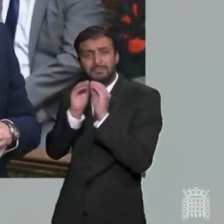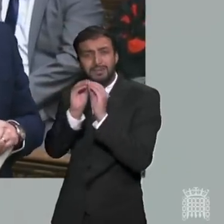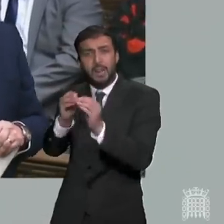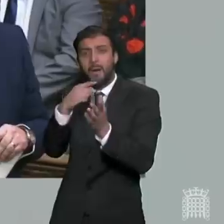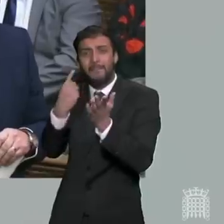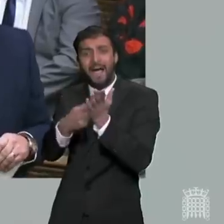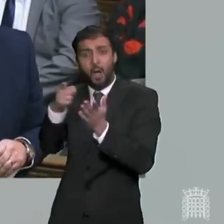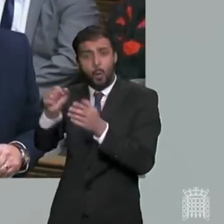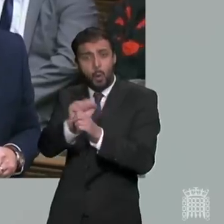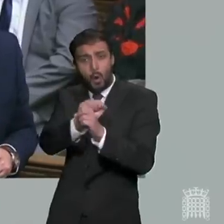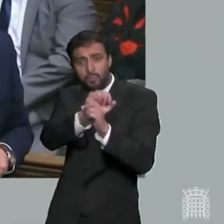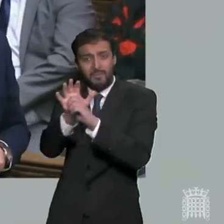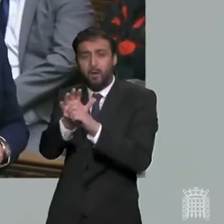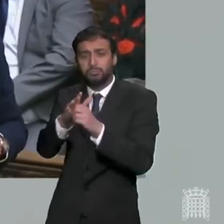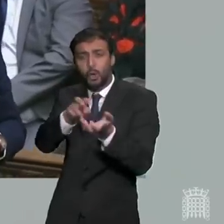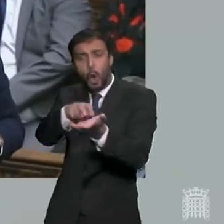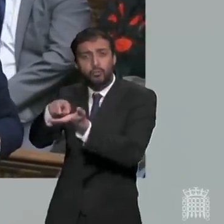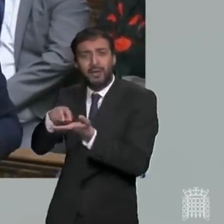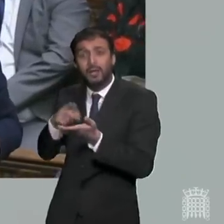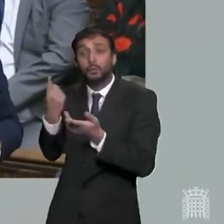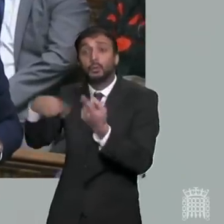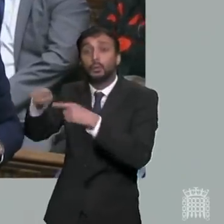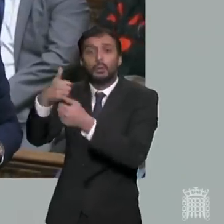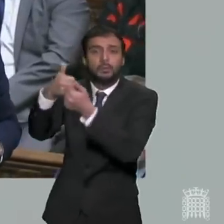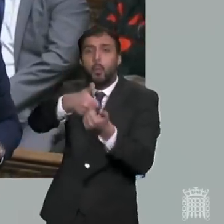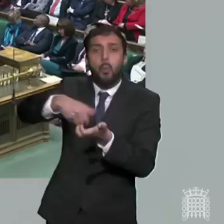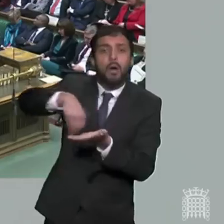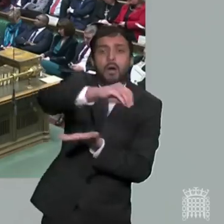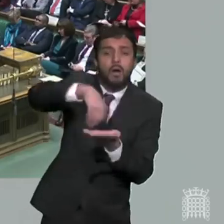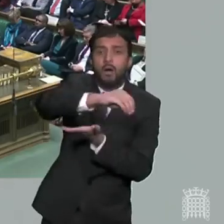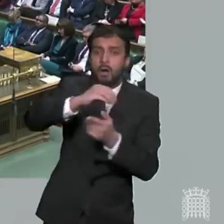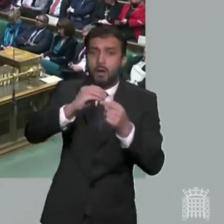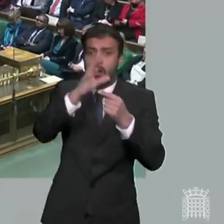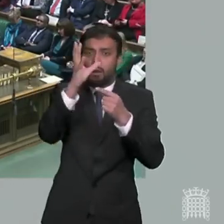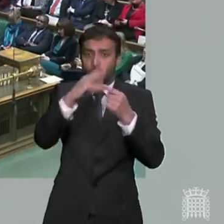and supporters, and what is he doing to claw taxpayers' money back?